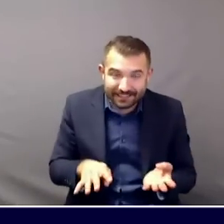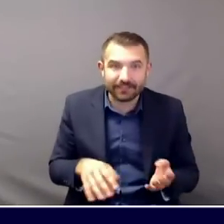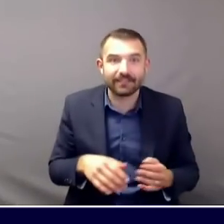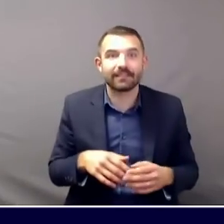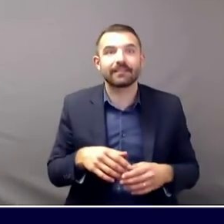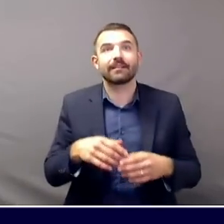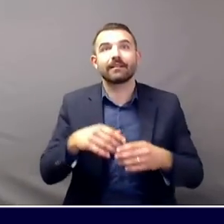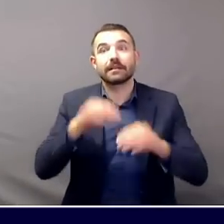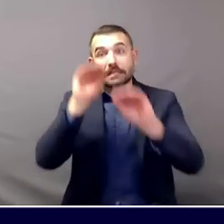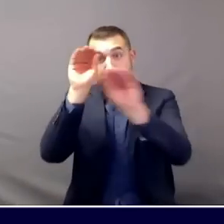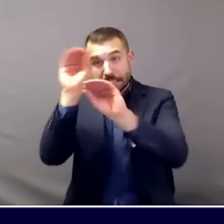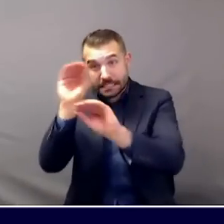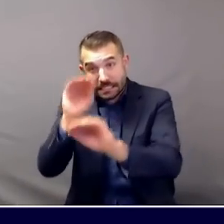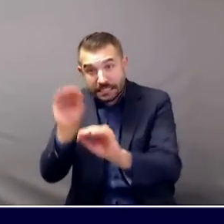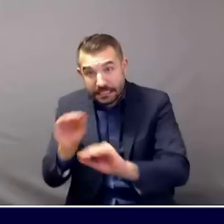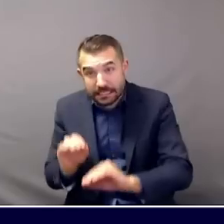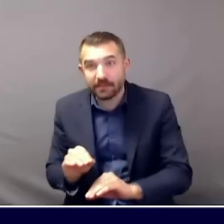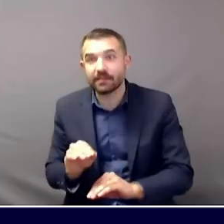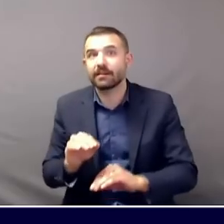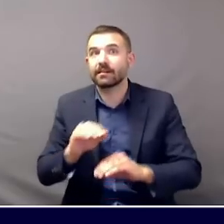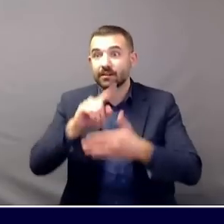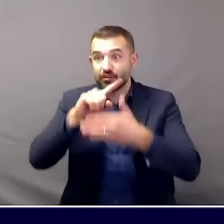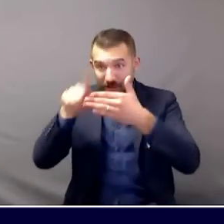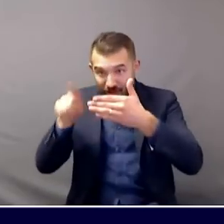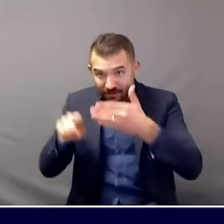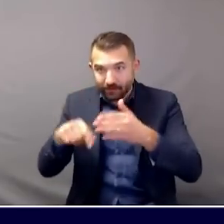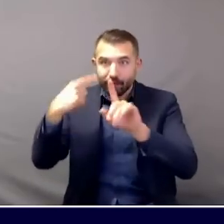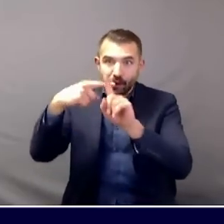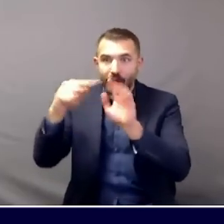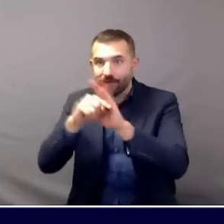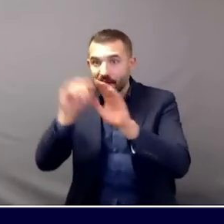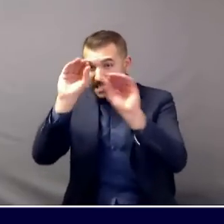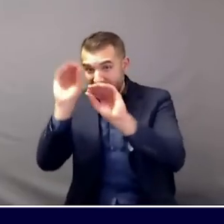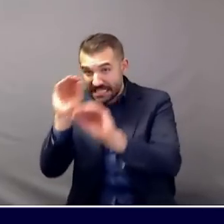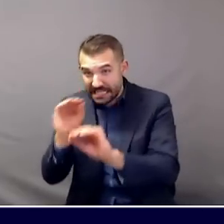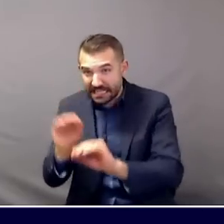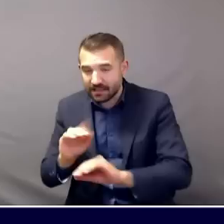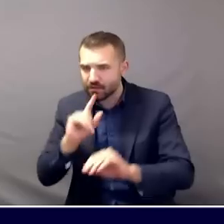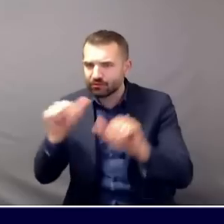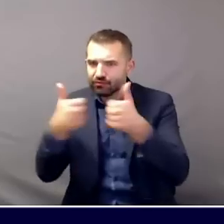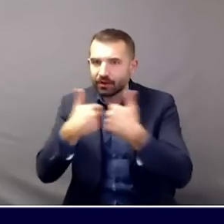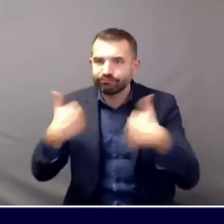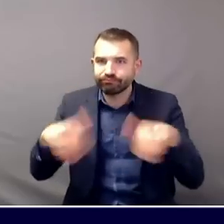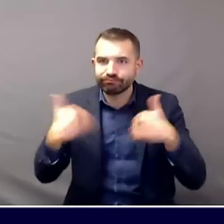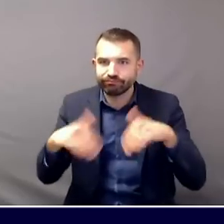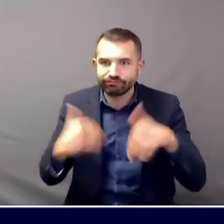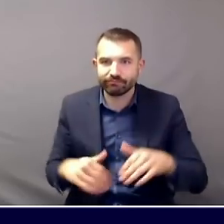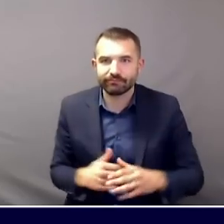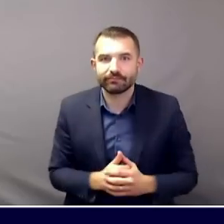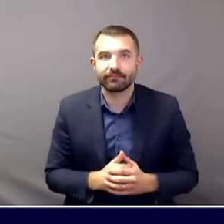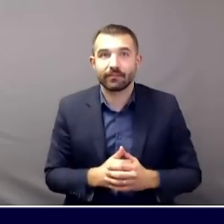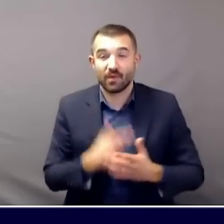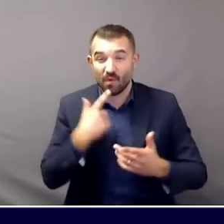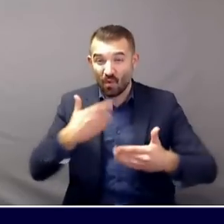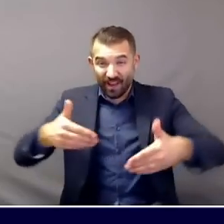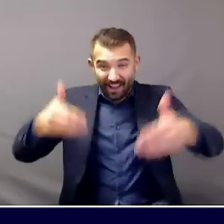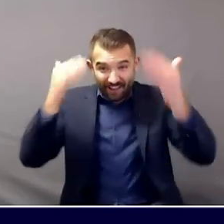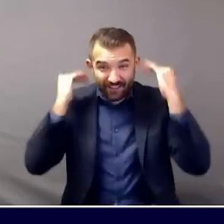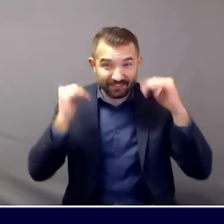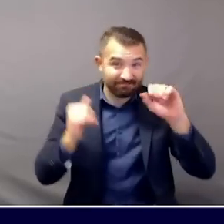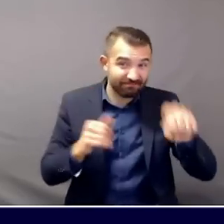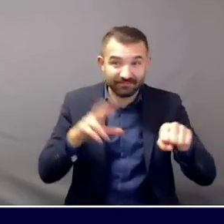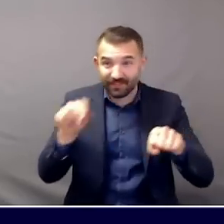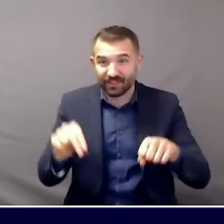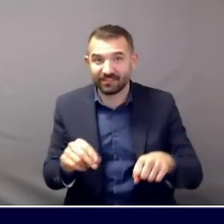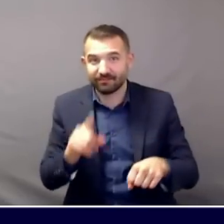It is most definitely a challenge. I don't know that I would say they're overwhelmed or not. That I won't characterize it